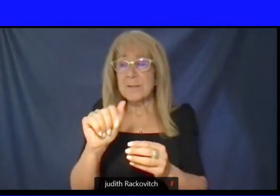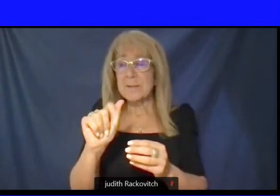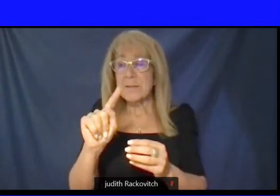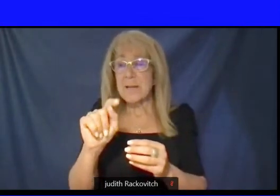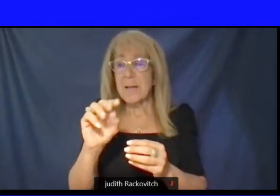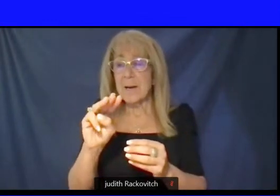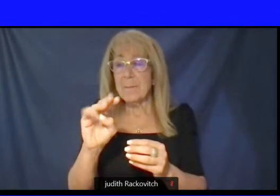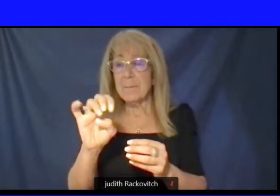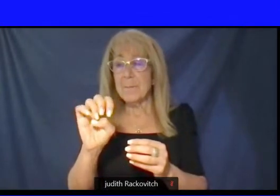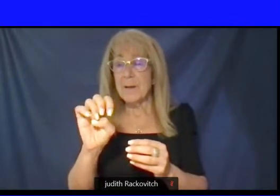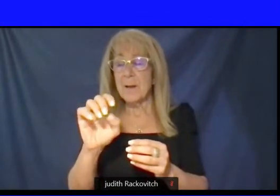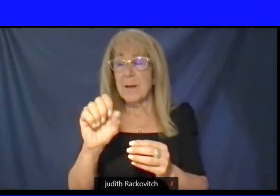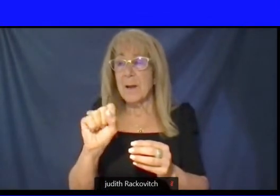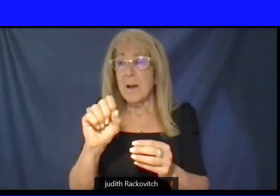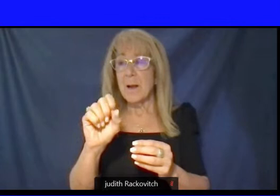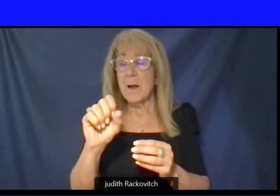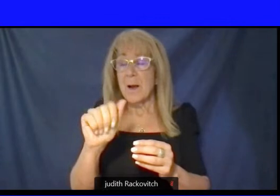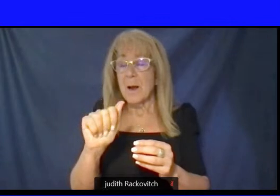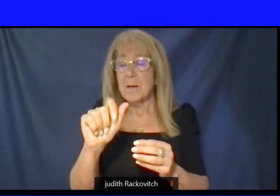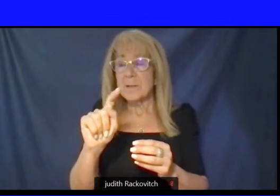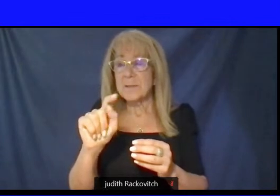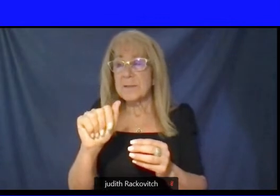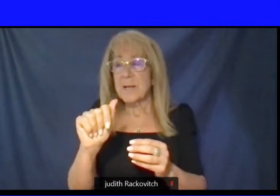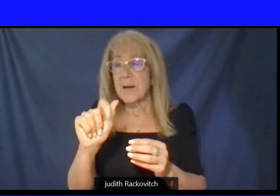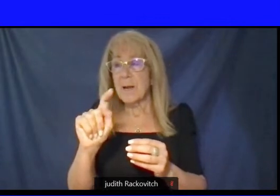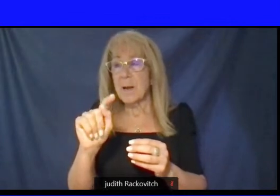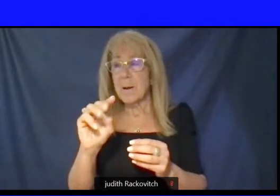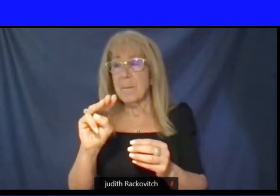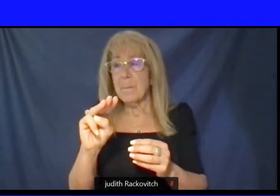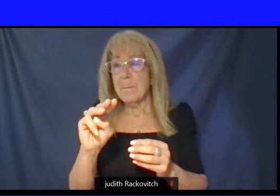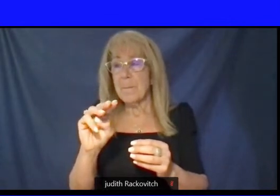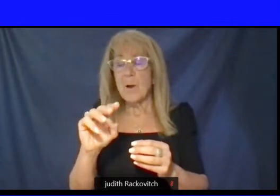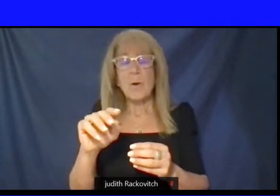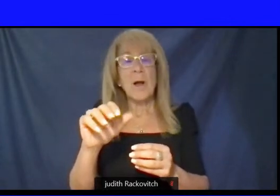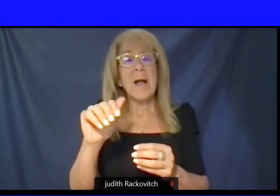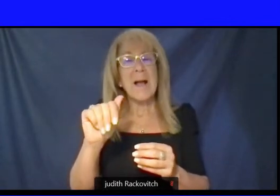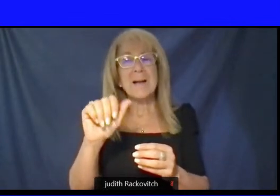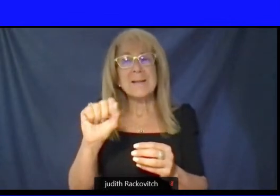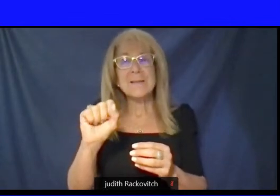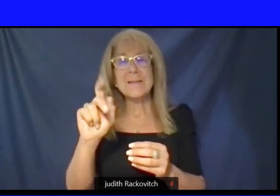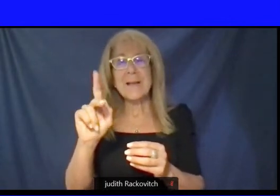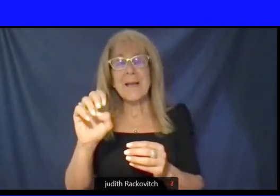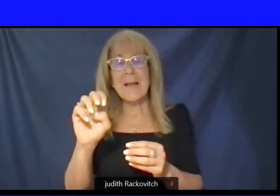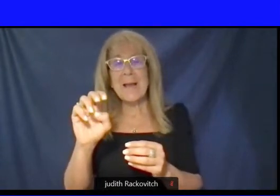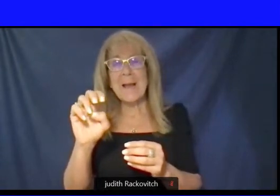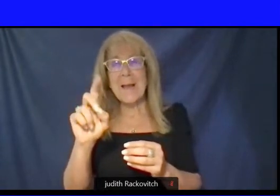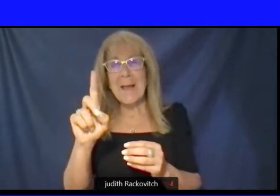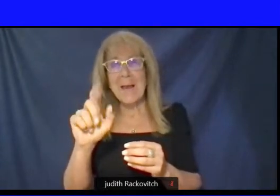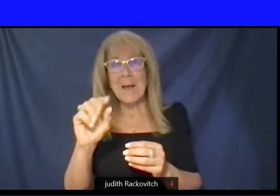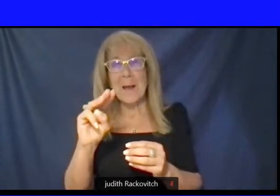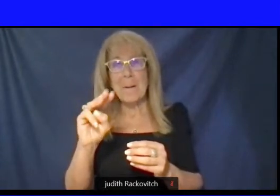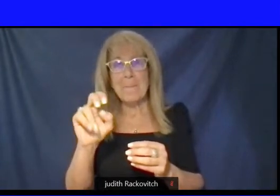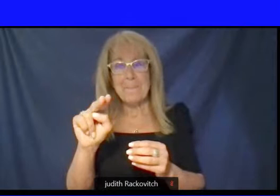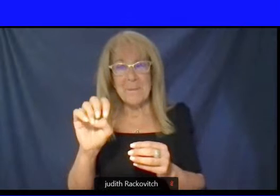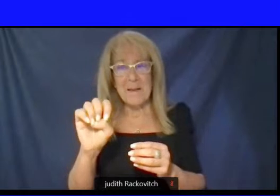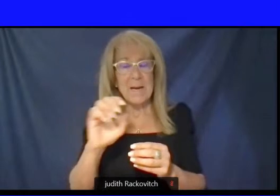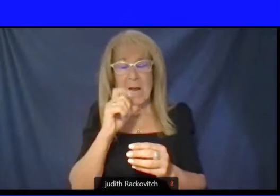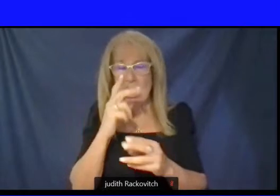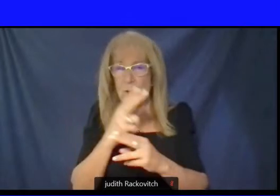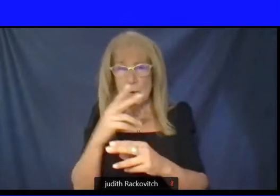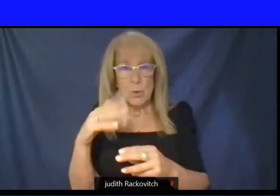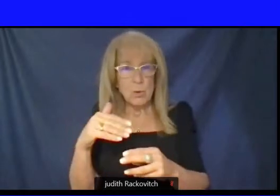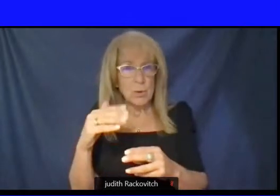severe resistant depression. So we are planning on using that. I believe you commented that the FDNY